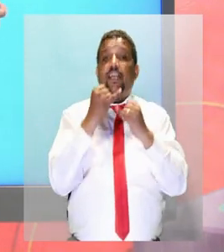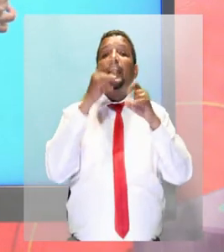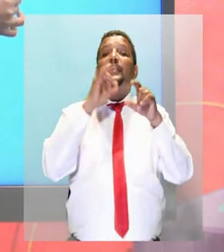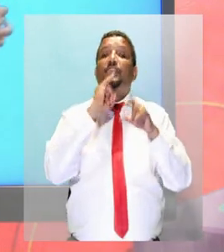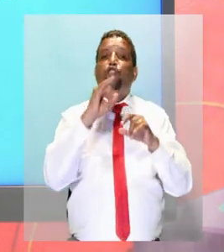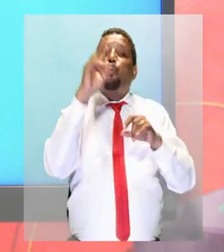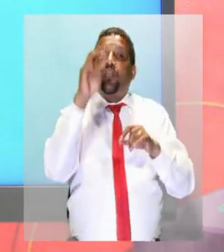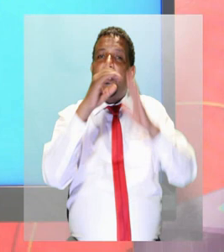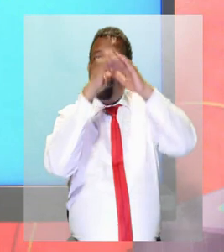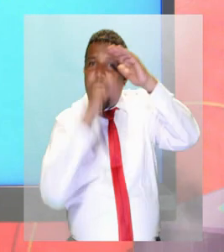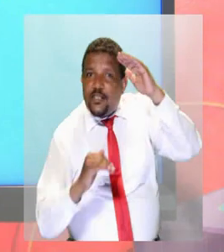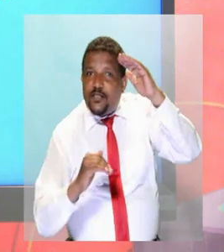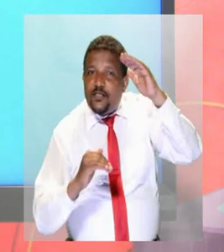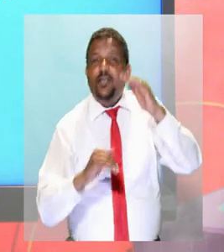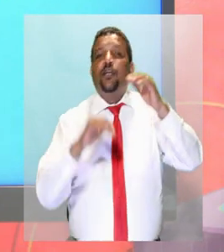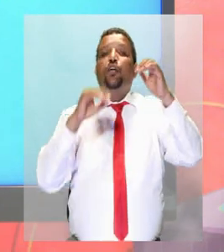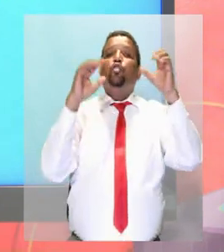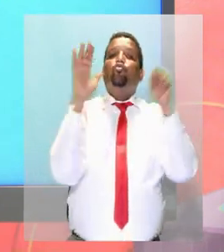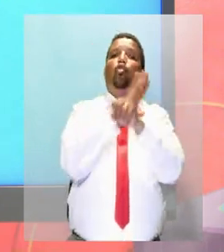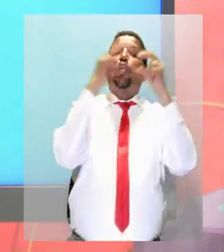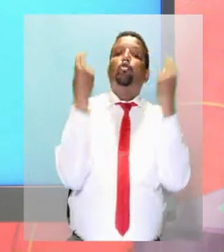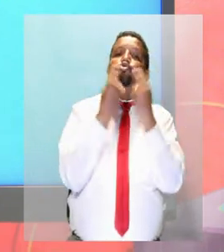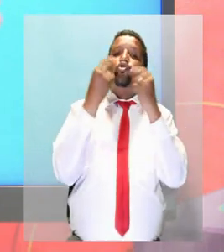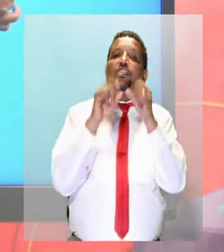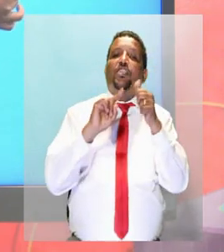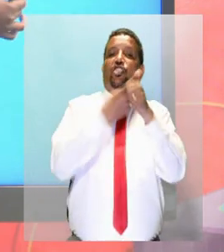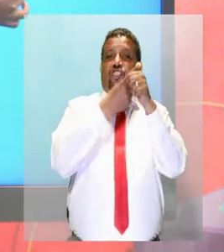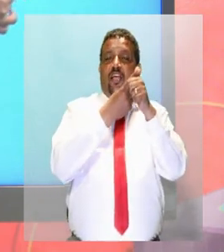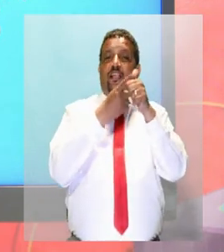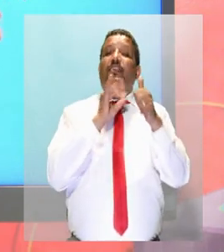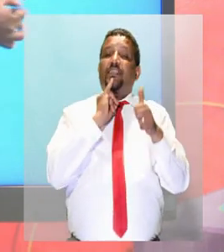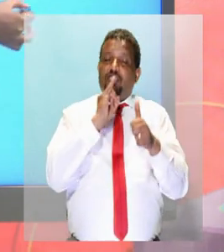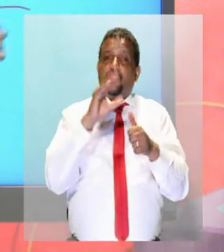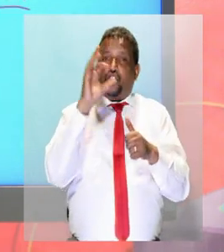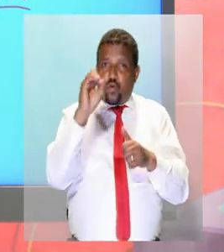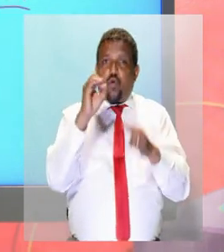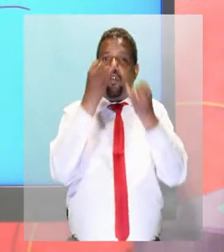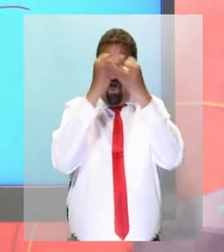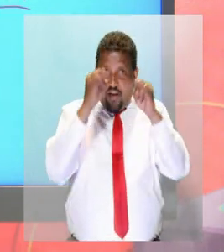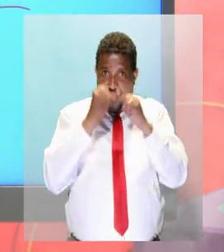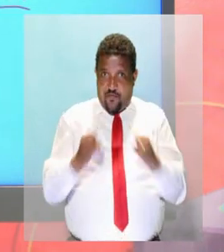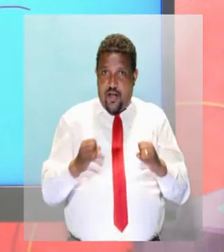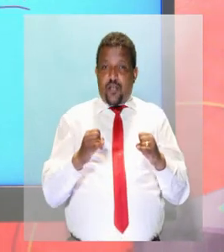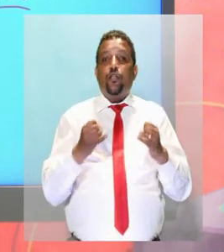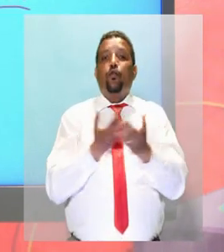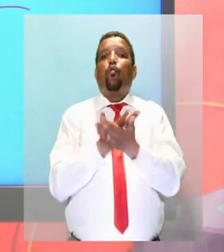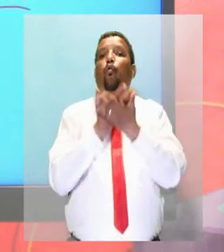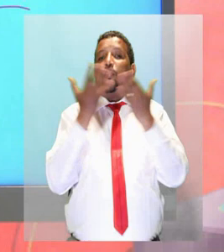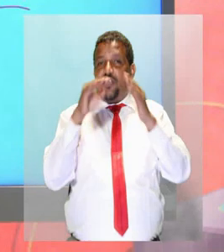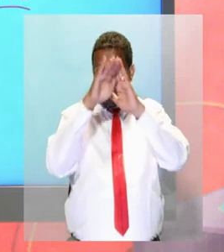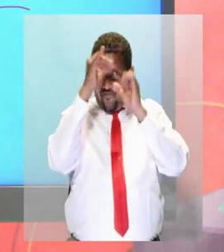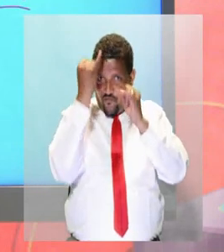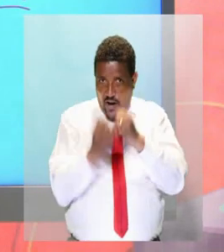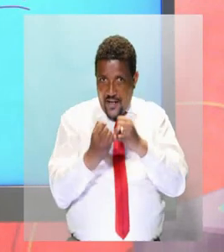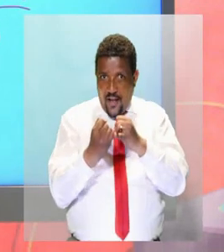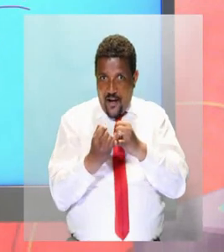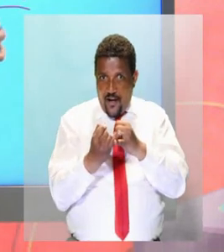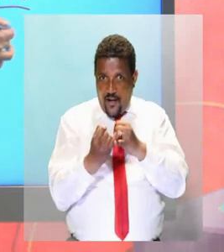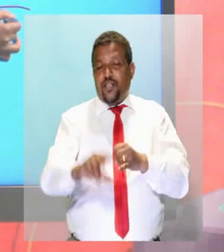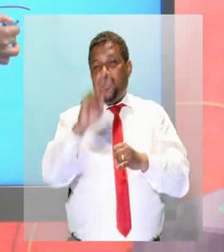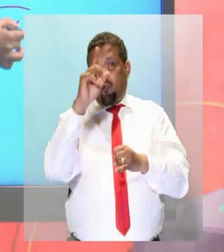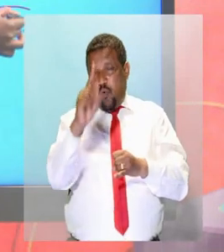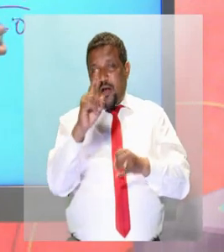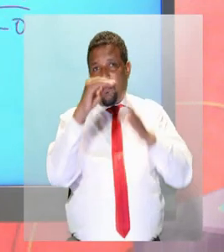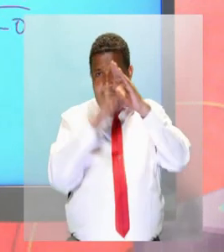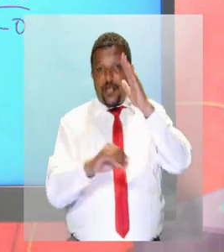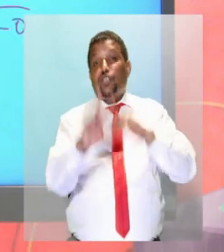20 minus the total utility initial is zero divided by the quantity final is 1